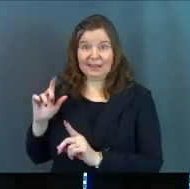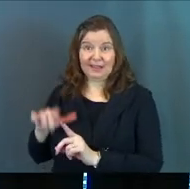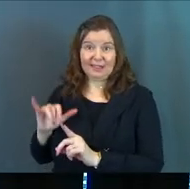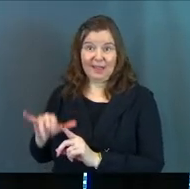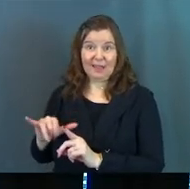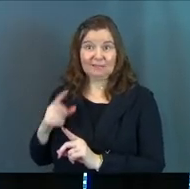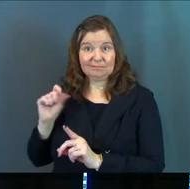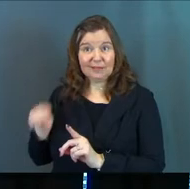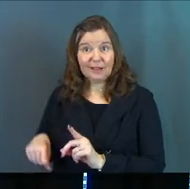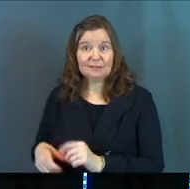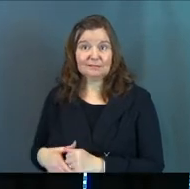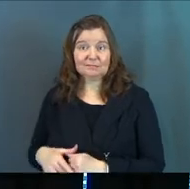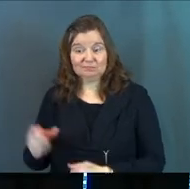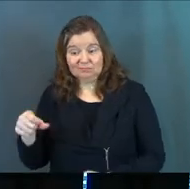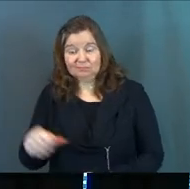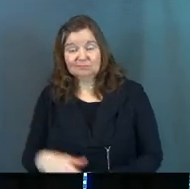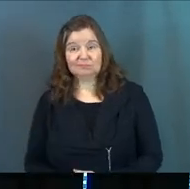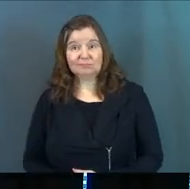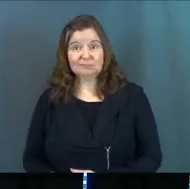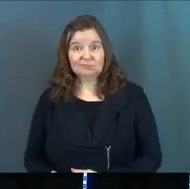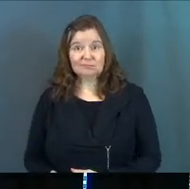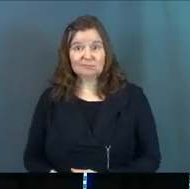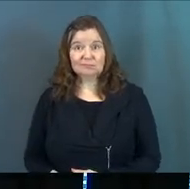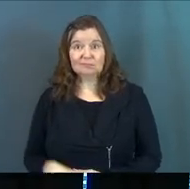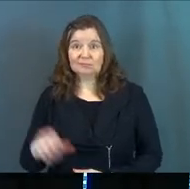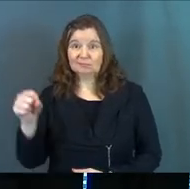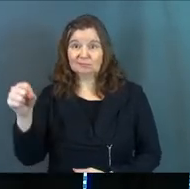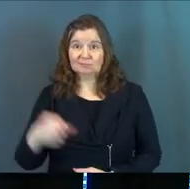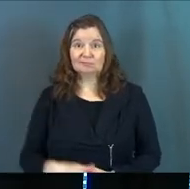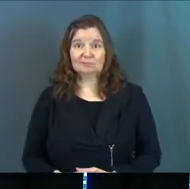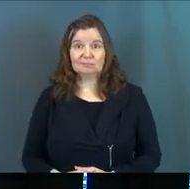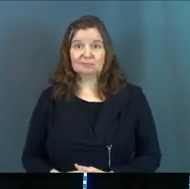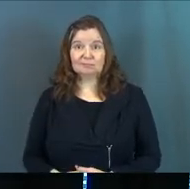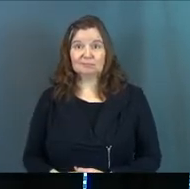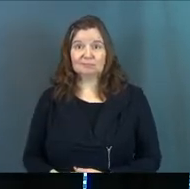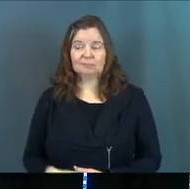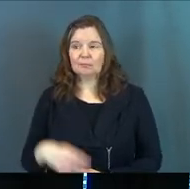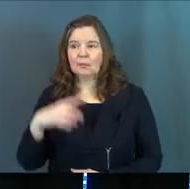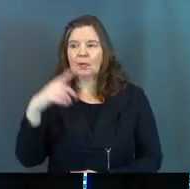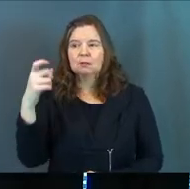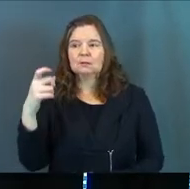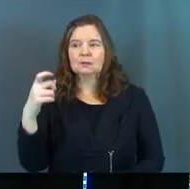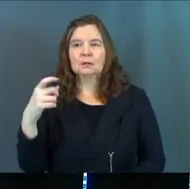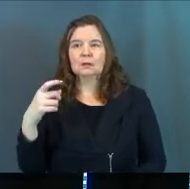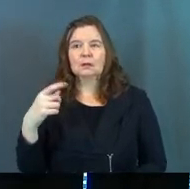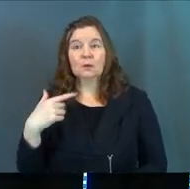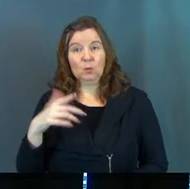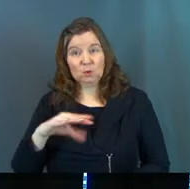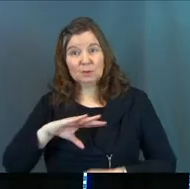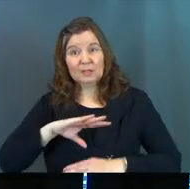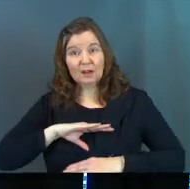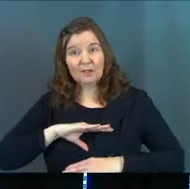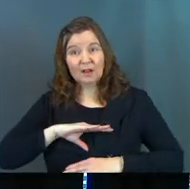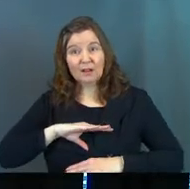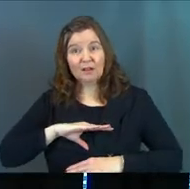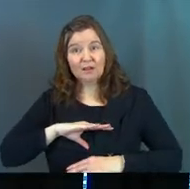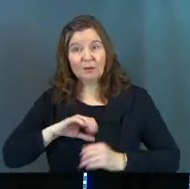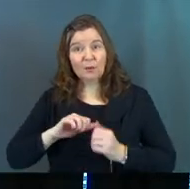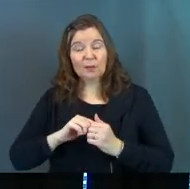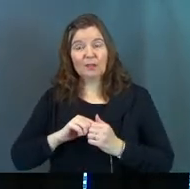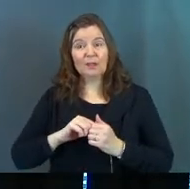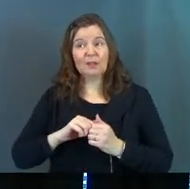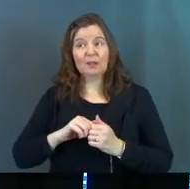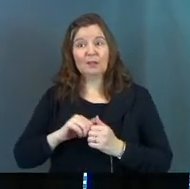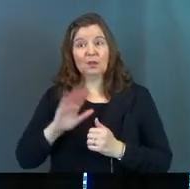way? Yeah. Yeah. Because were you satisfied